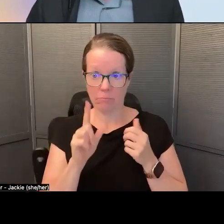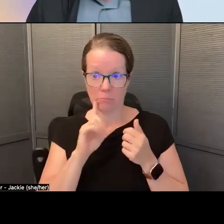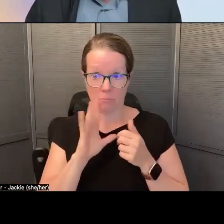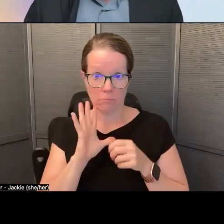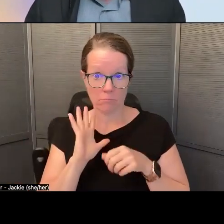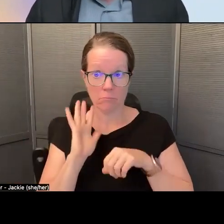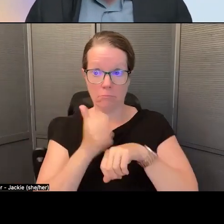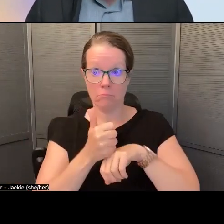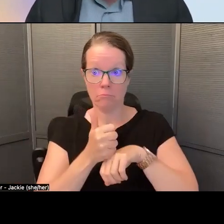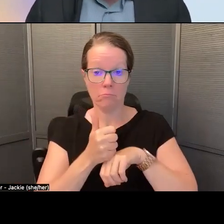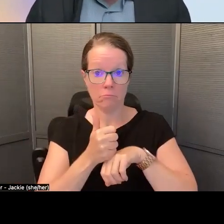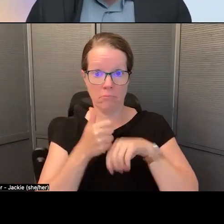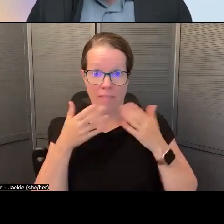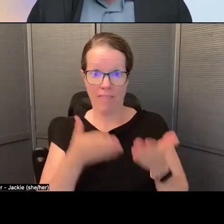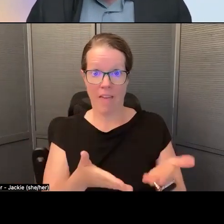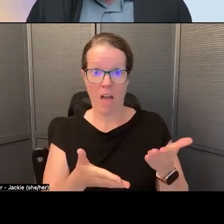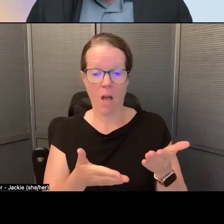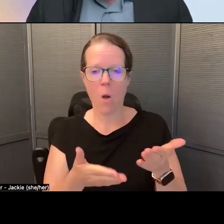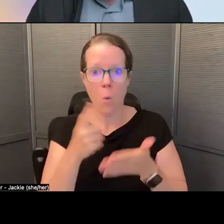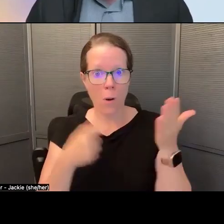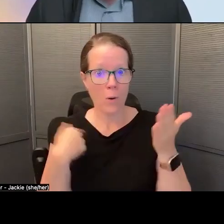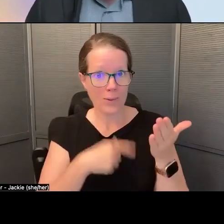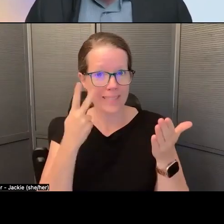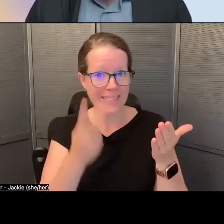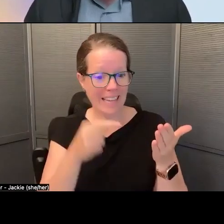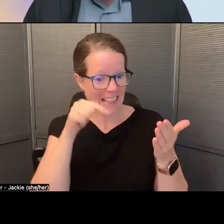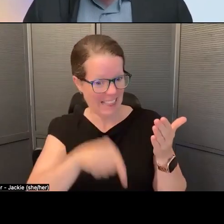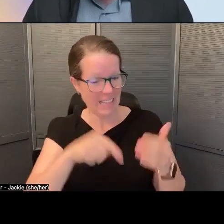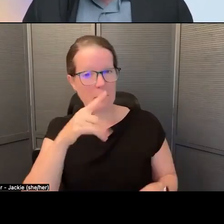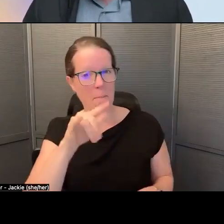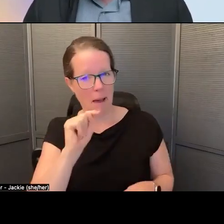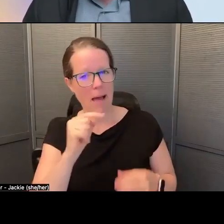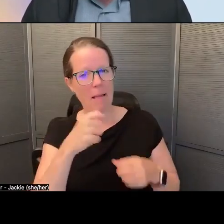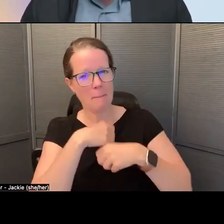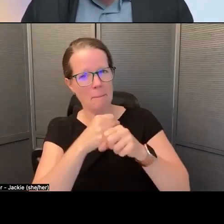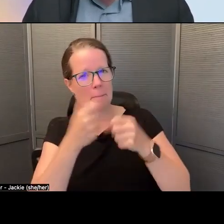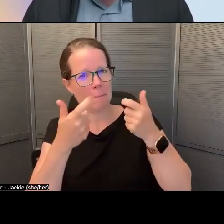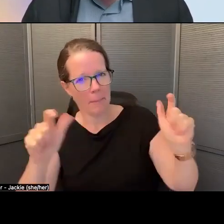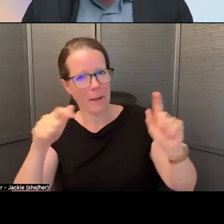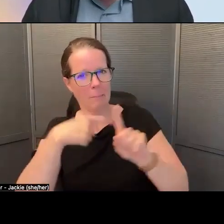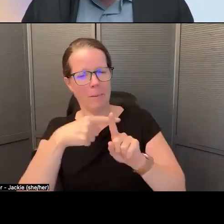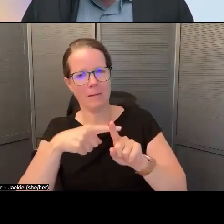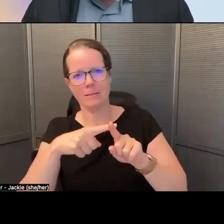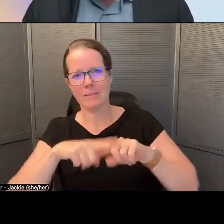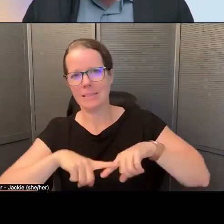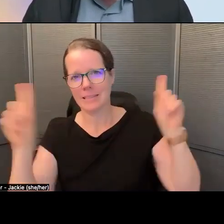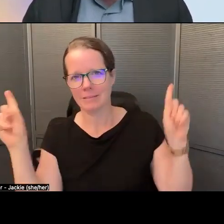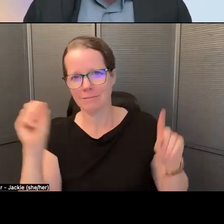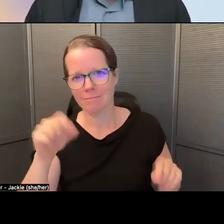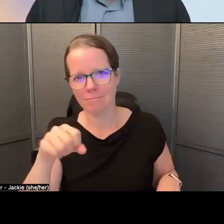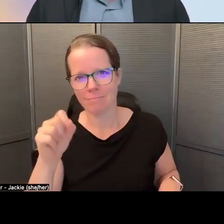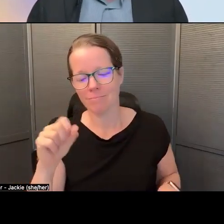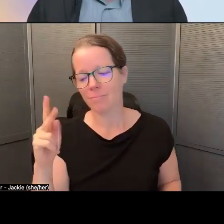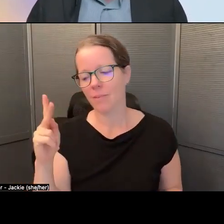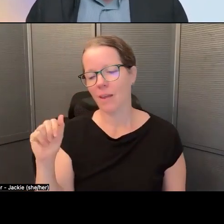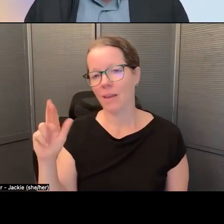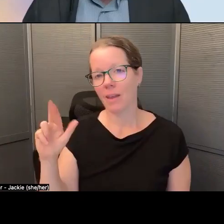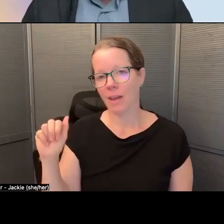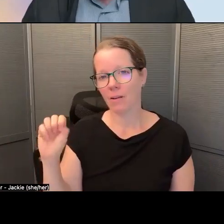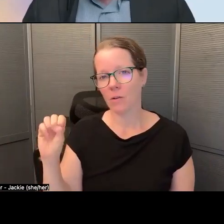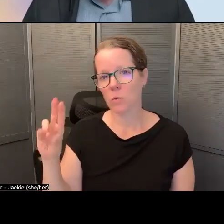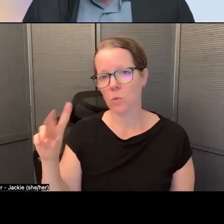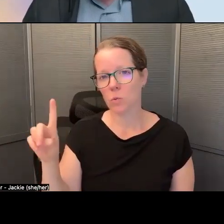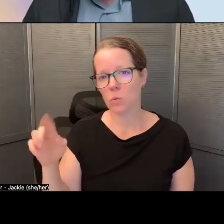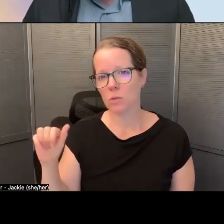show all signs pointing in the same direction. I'll also add, and I'll give Kara Souza, who's on our panel, credit for